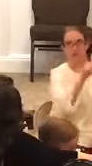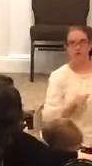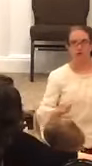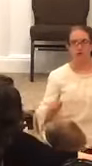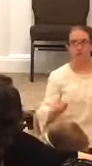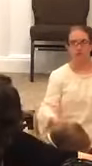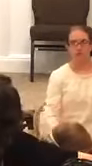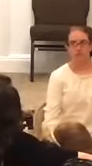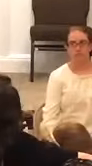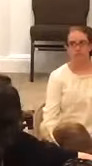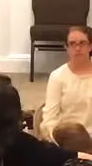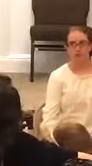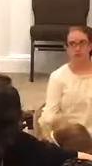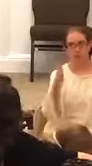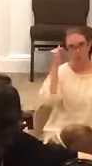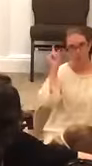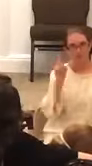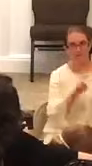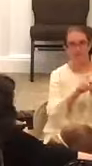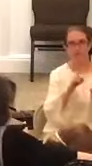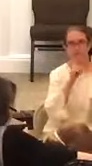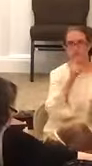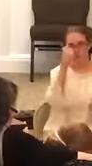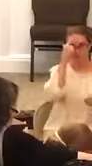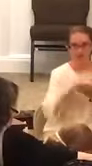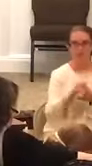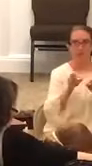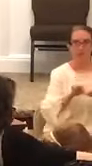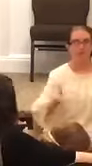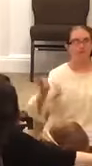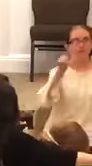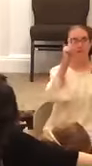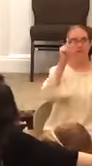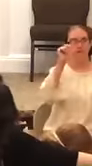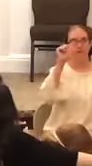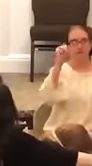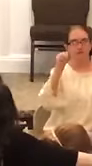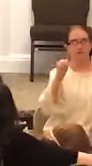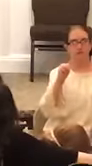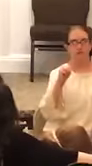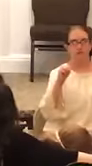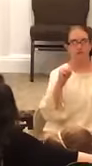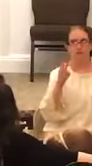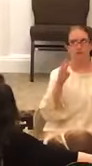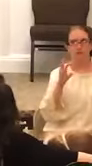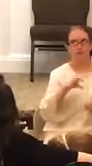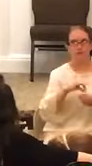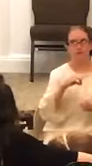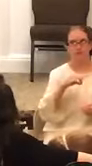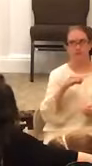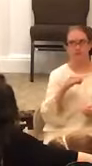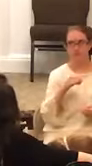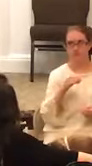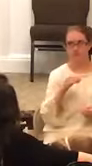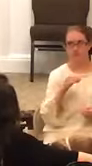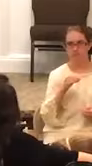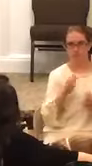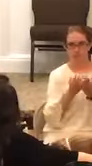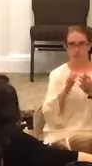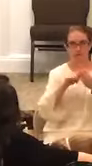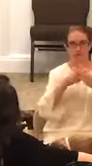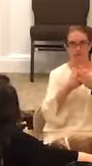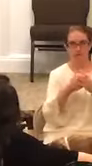is. So why is sound doctrine really that important? 1 Timothy 4. Now the Spirit speaks especially, this is what we read in the